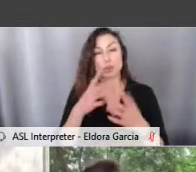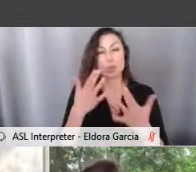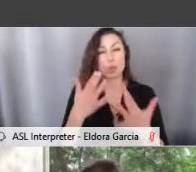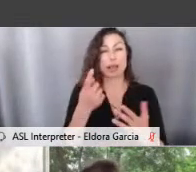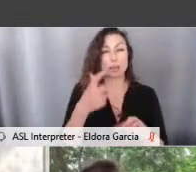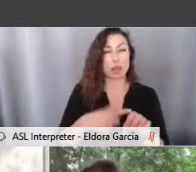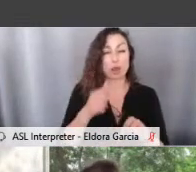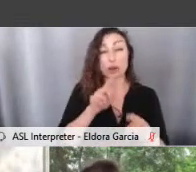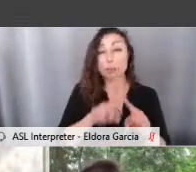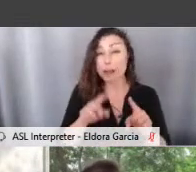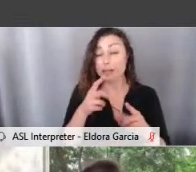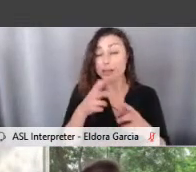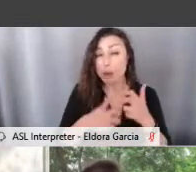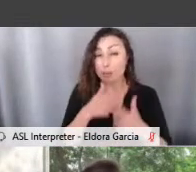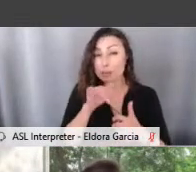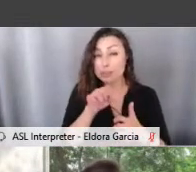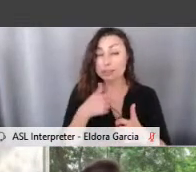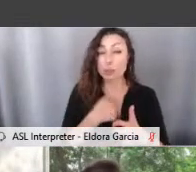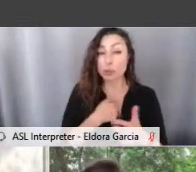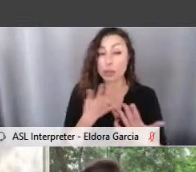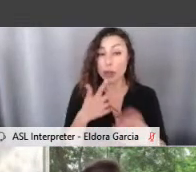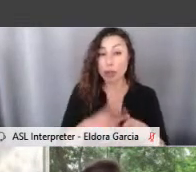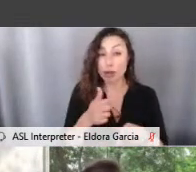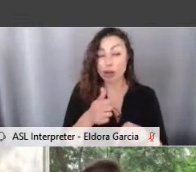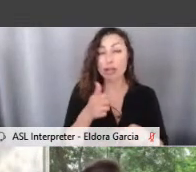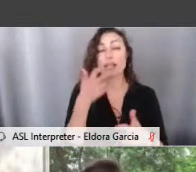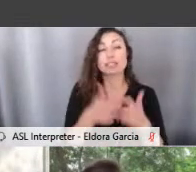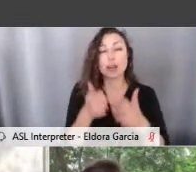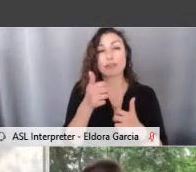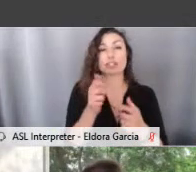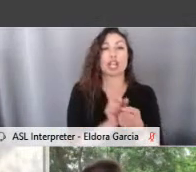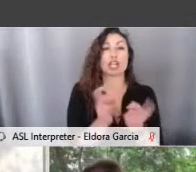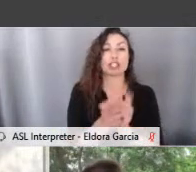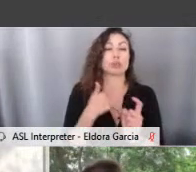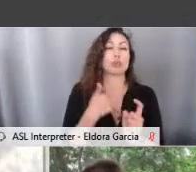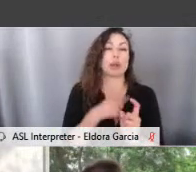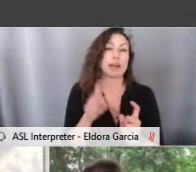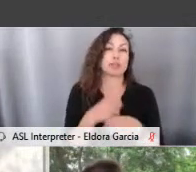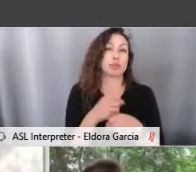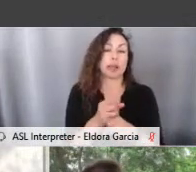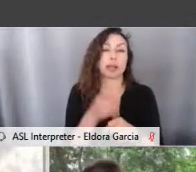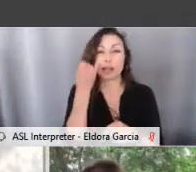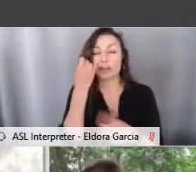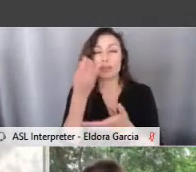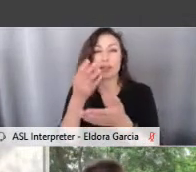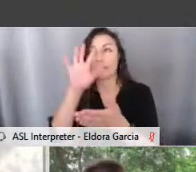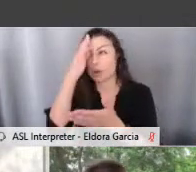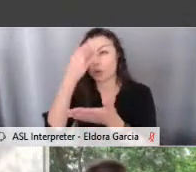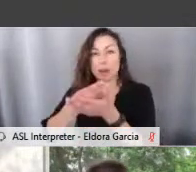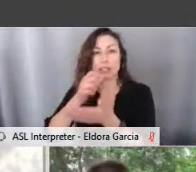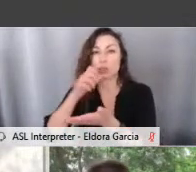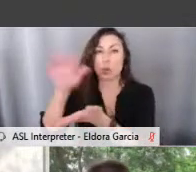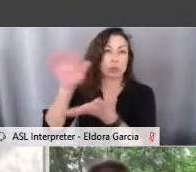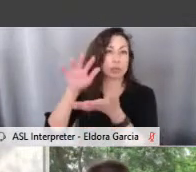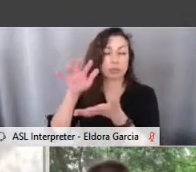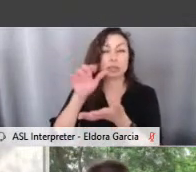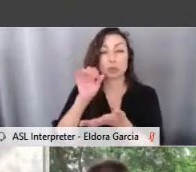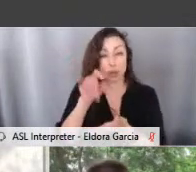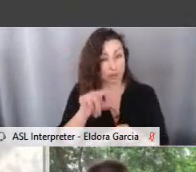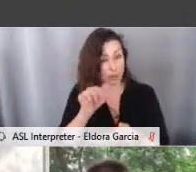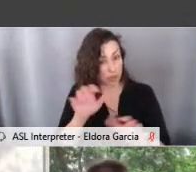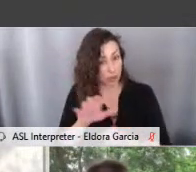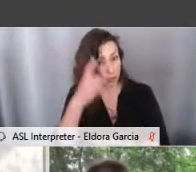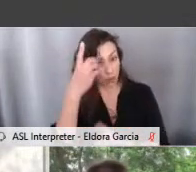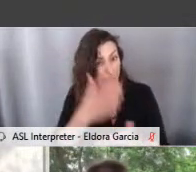that the longer we wait, the tougher the changes will have to be if those federal funds don't come through. So if you could do one